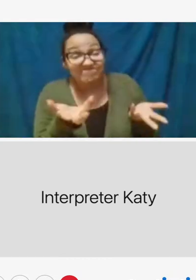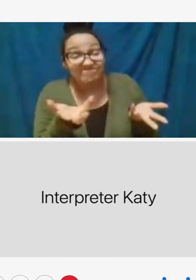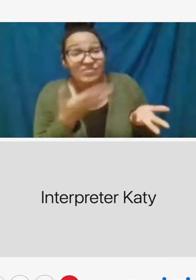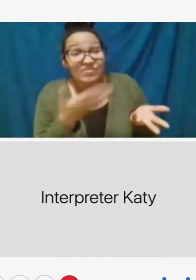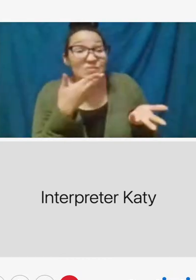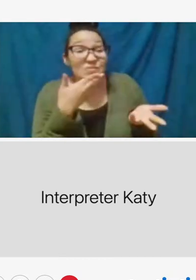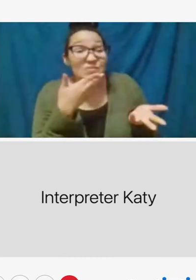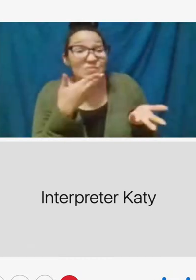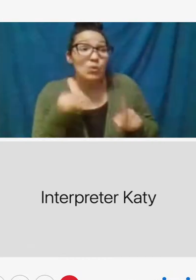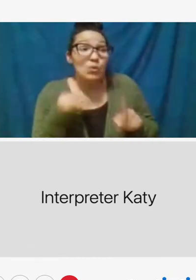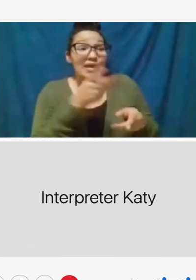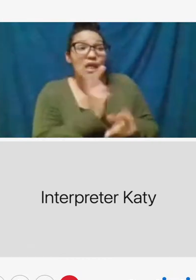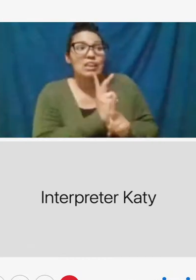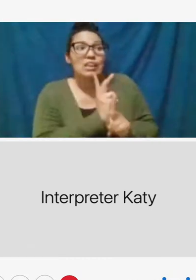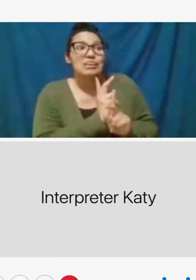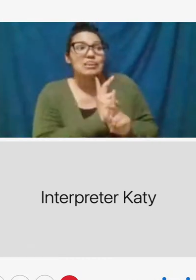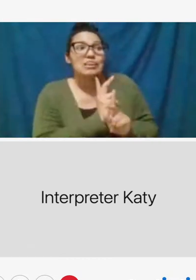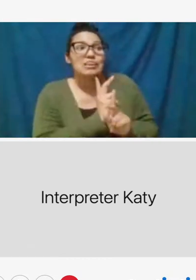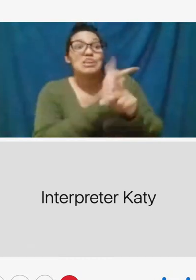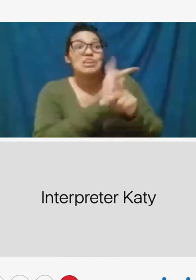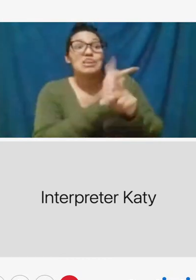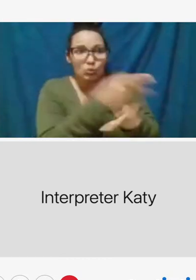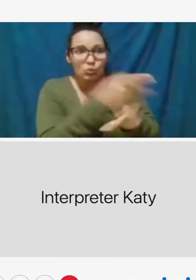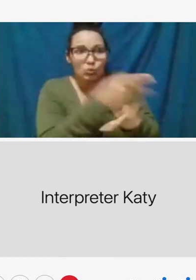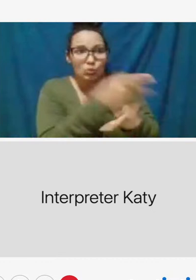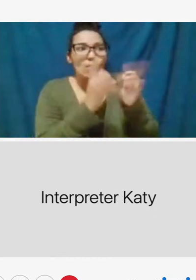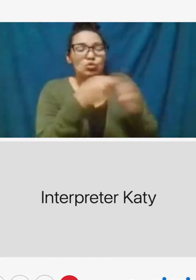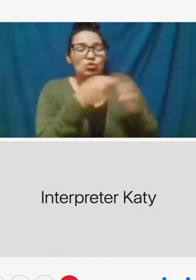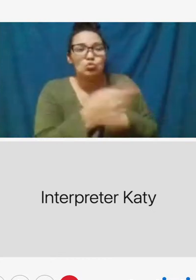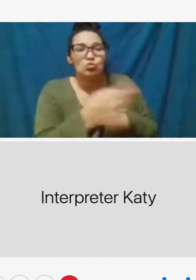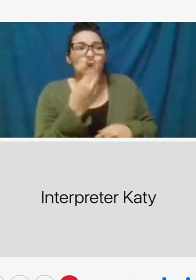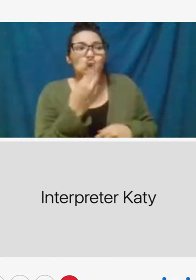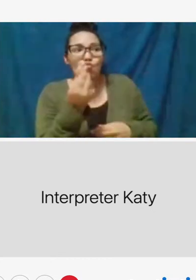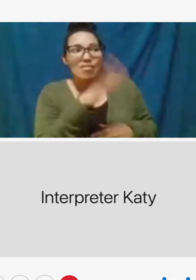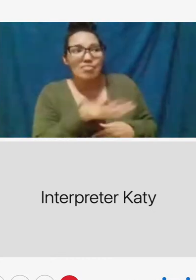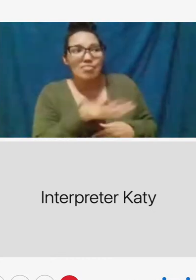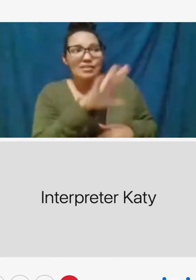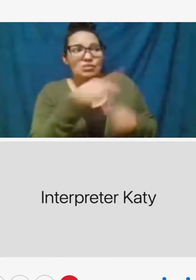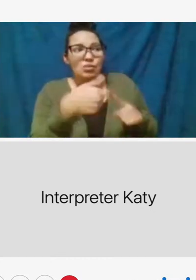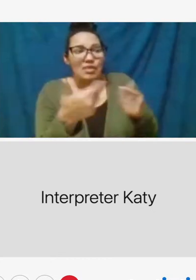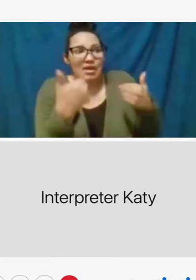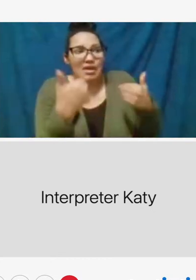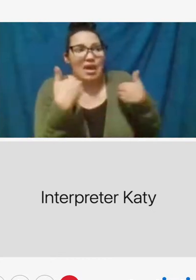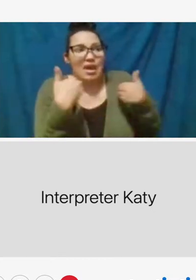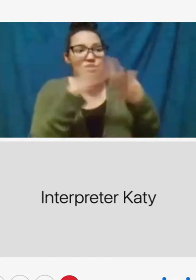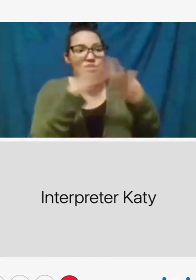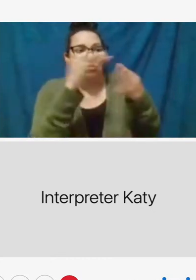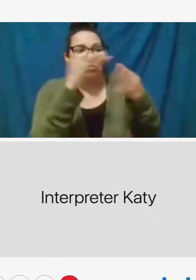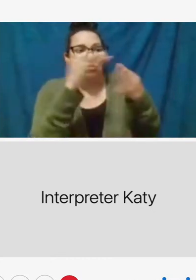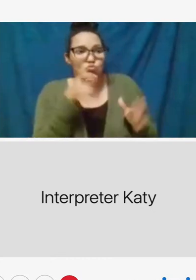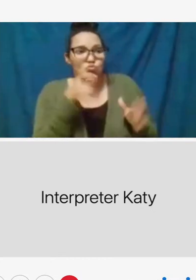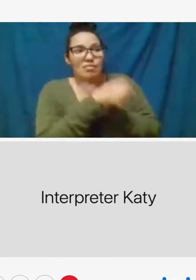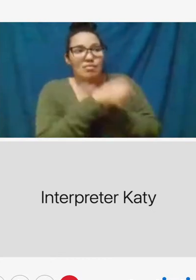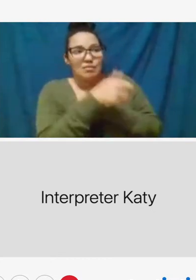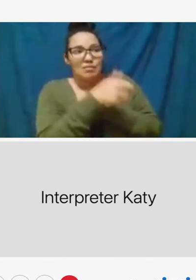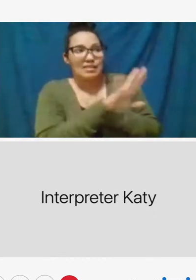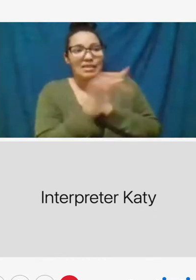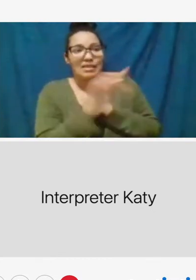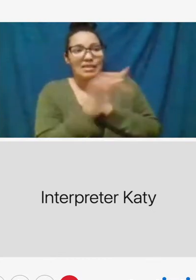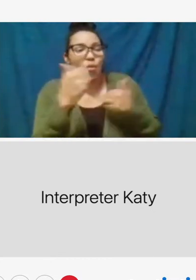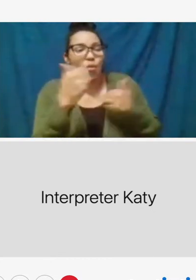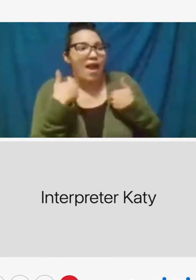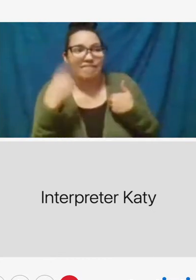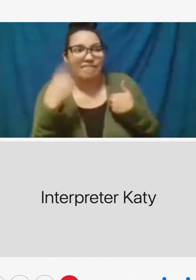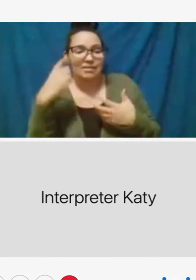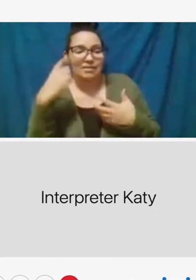department to Redlands and they had a student commit suicide and they do not have a mental health and our